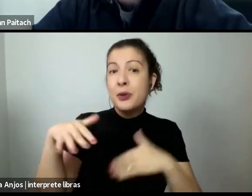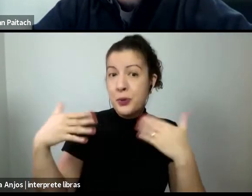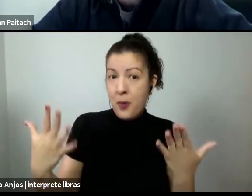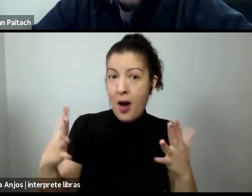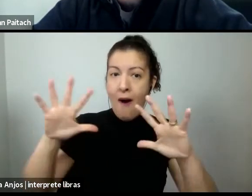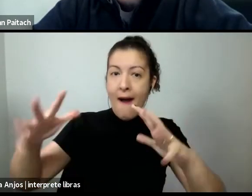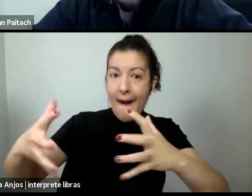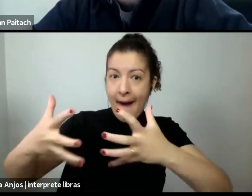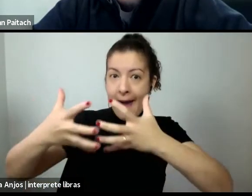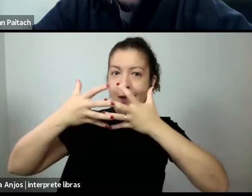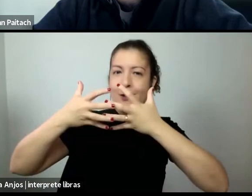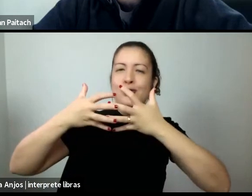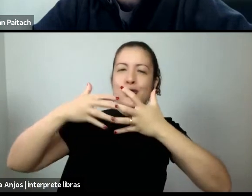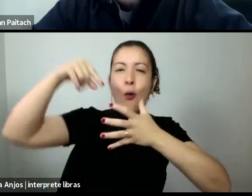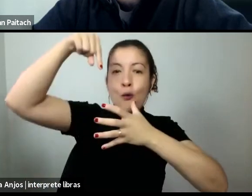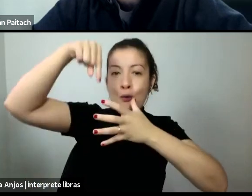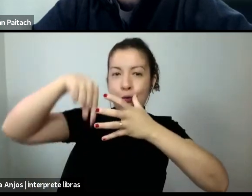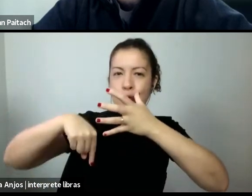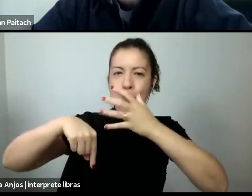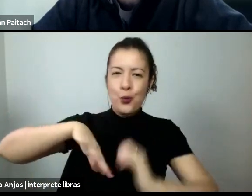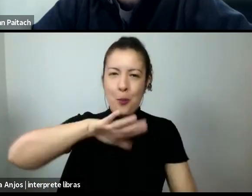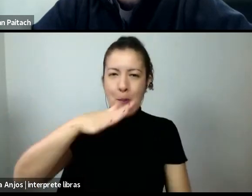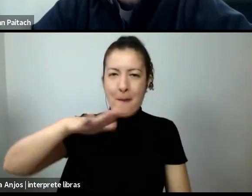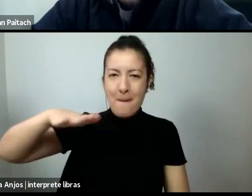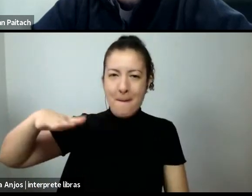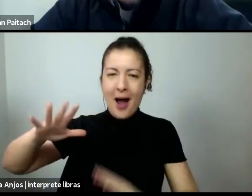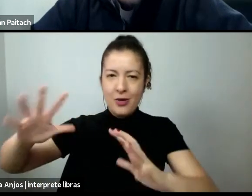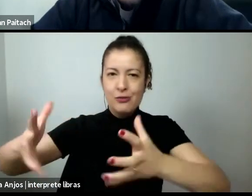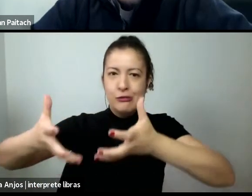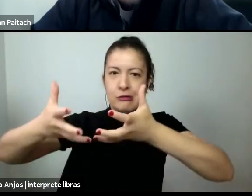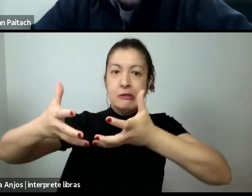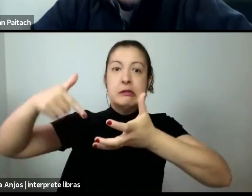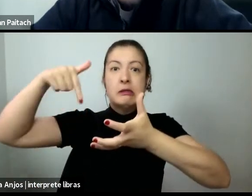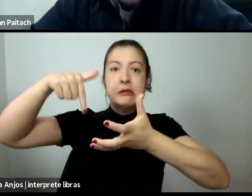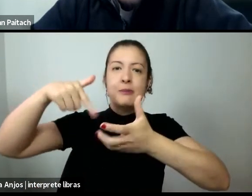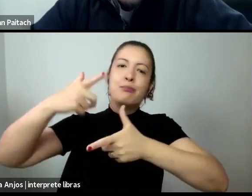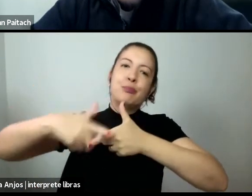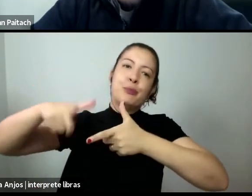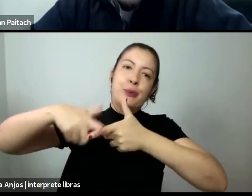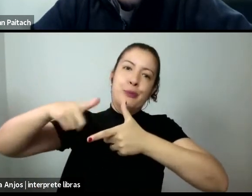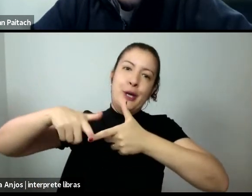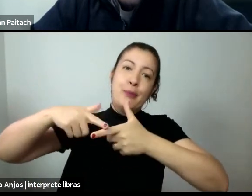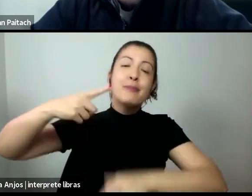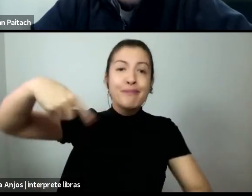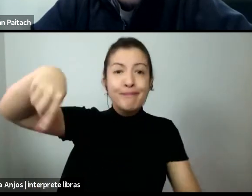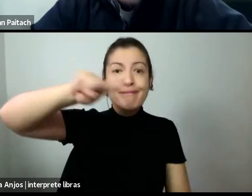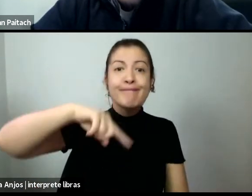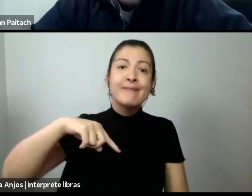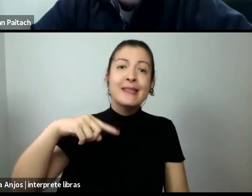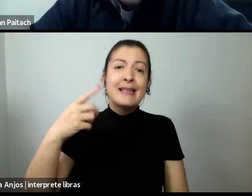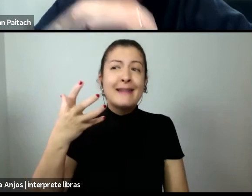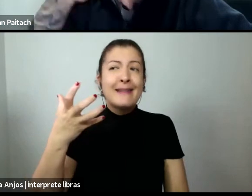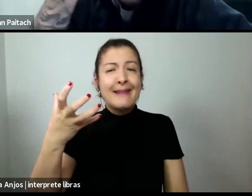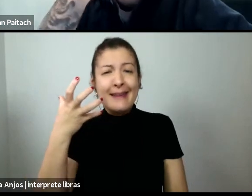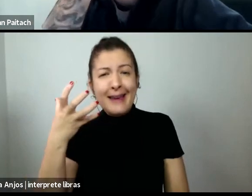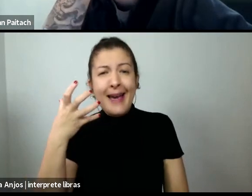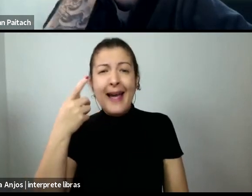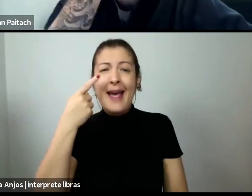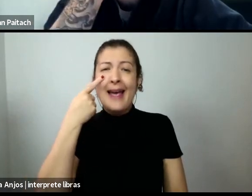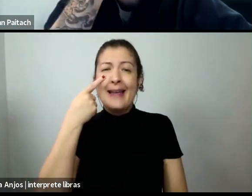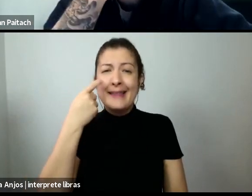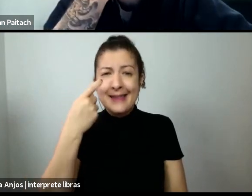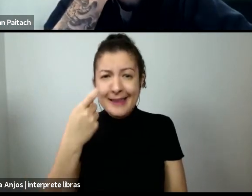they've addressed it to some extent, but, not as much as we feel they should, And one of